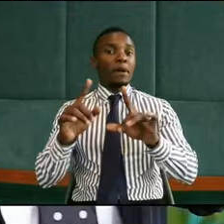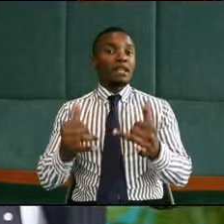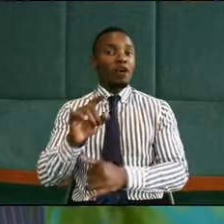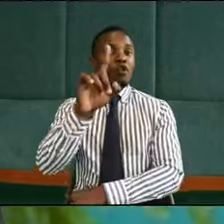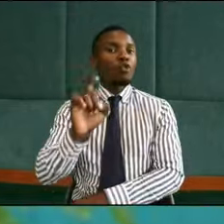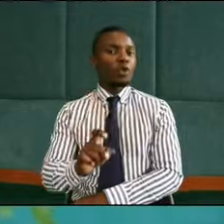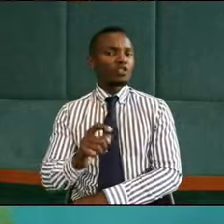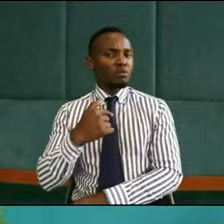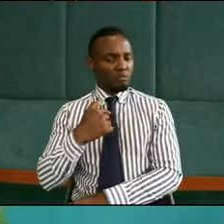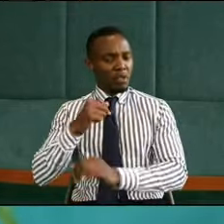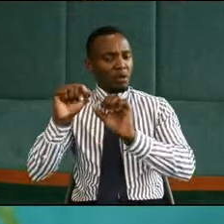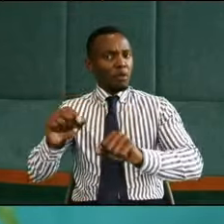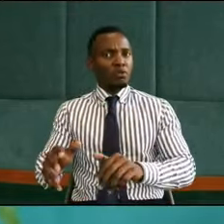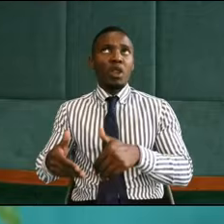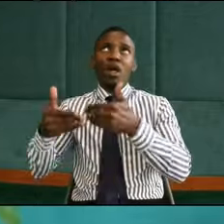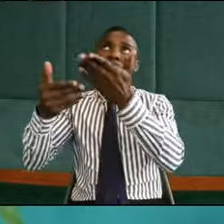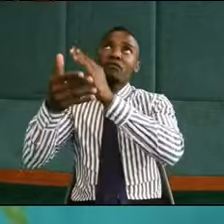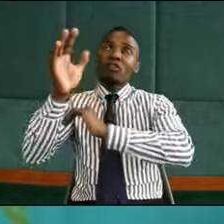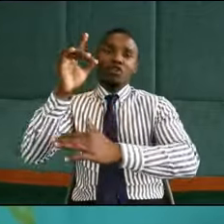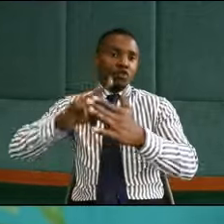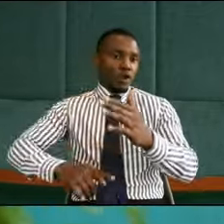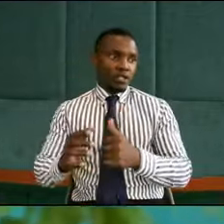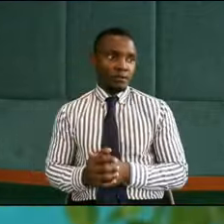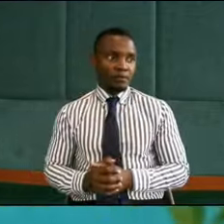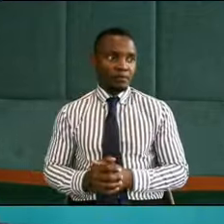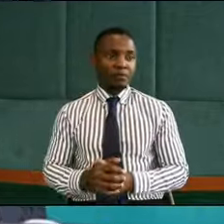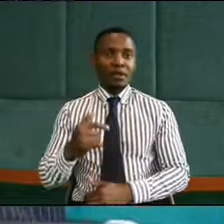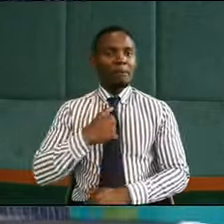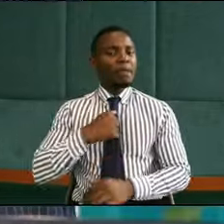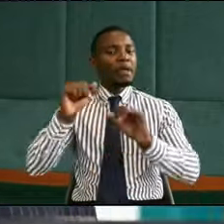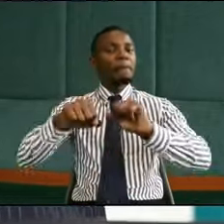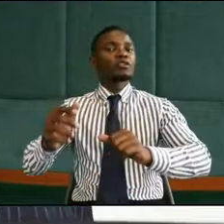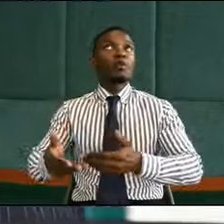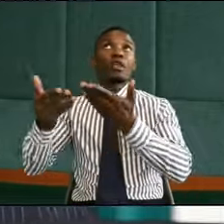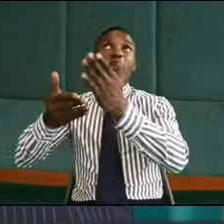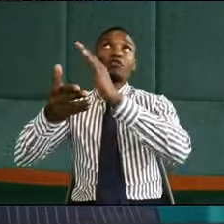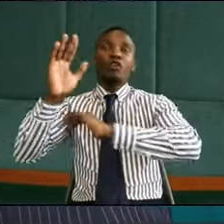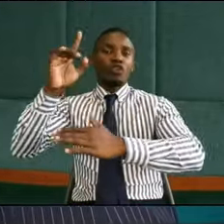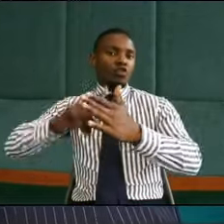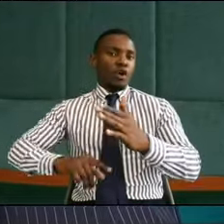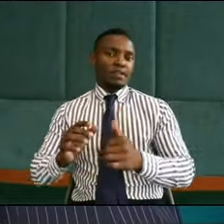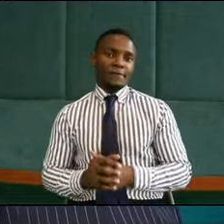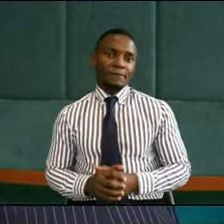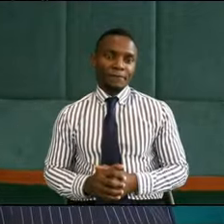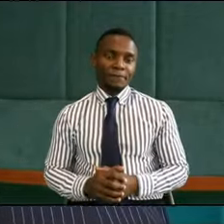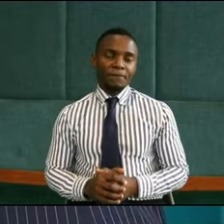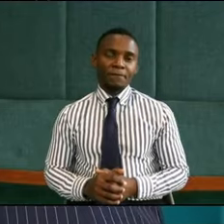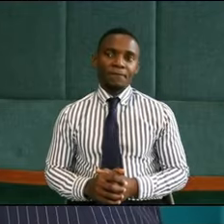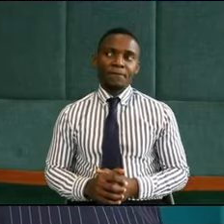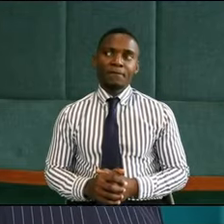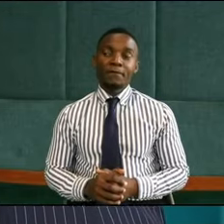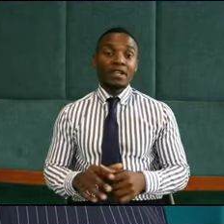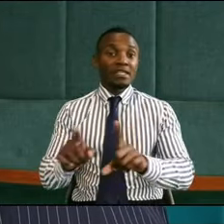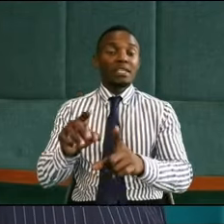what can I give to God? What can I give to God as I join Mary?